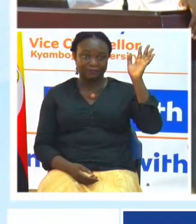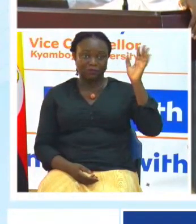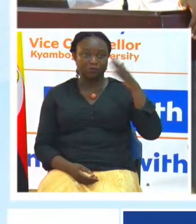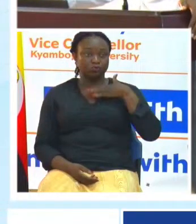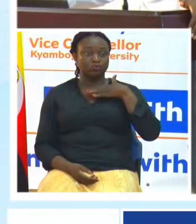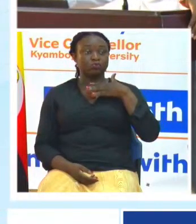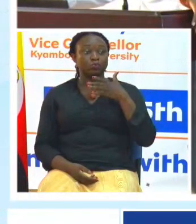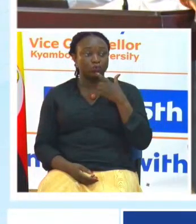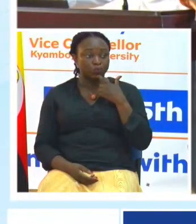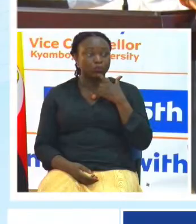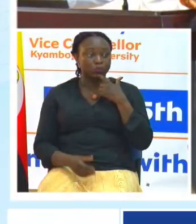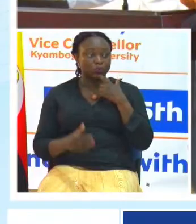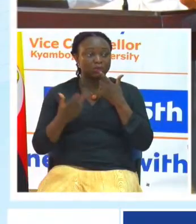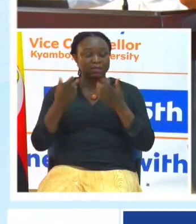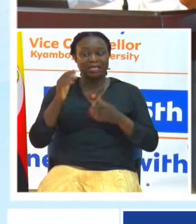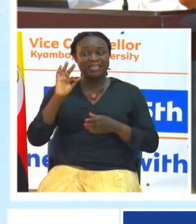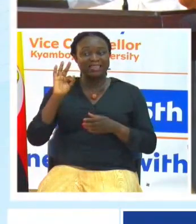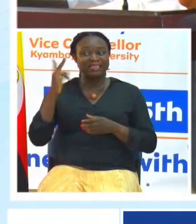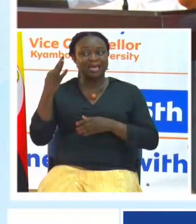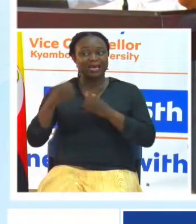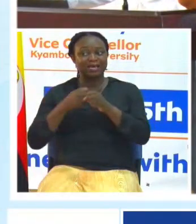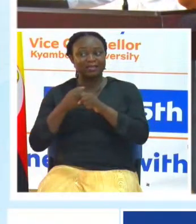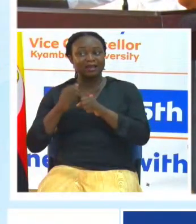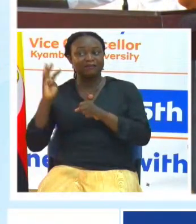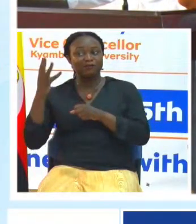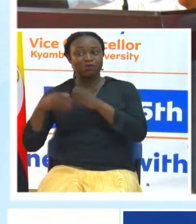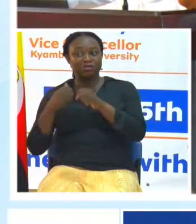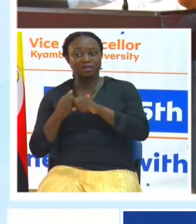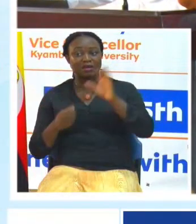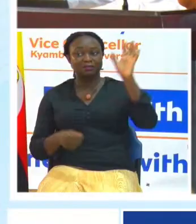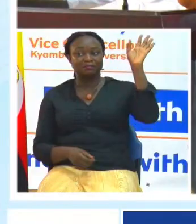Oh, and then those that are in third year and fourth year.